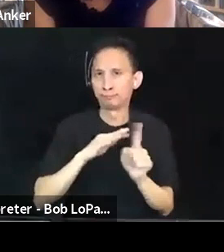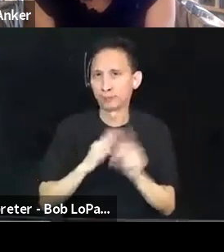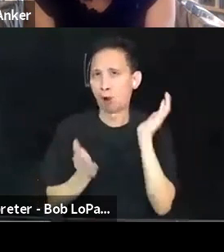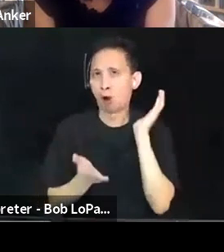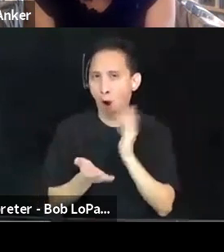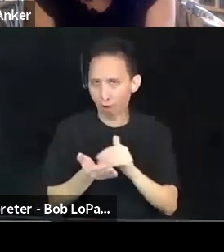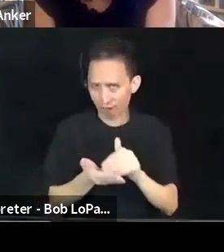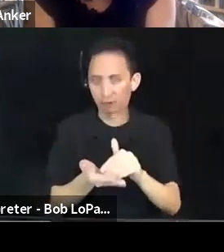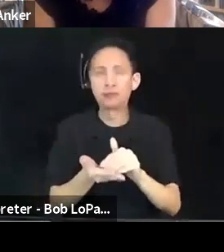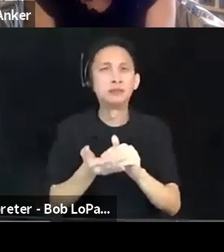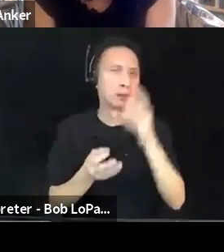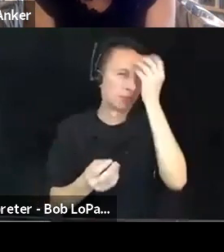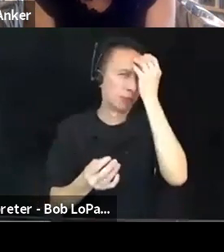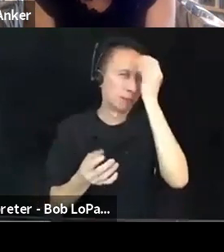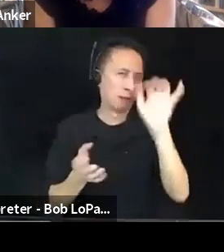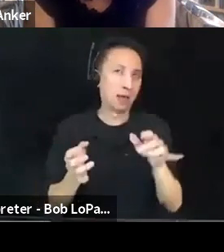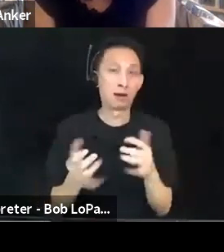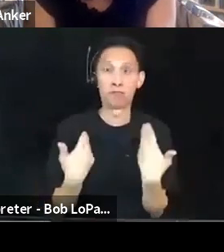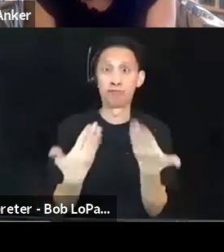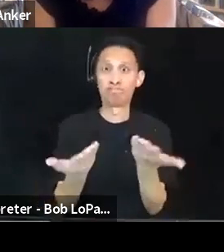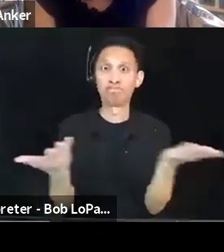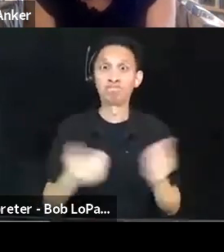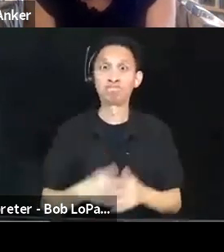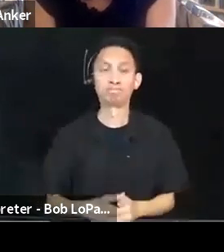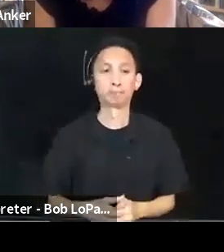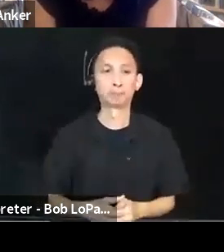can think of it in those terms as well.